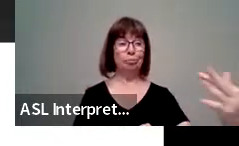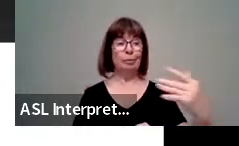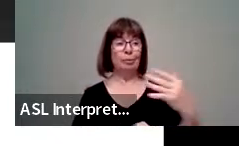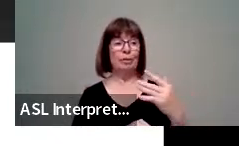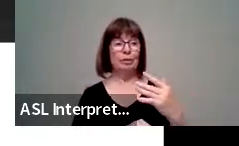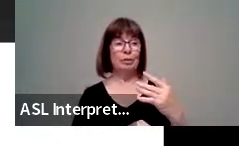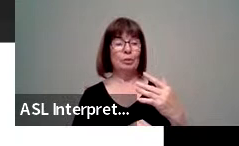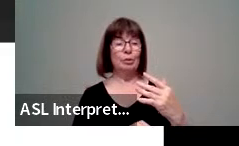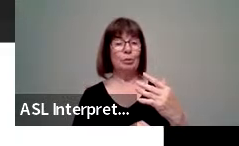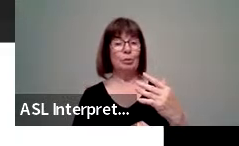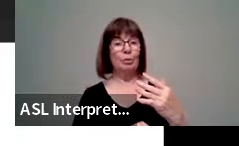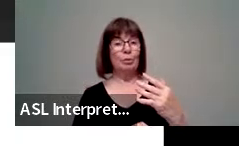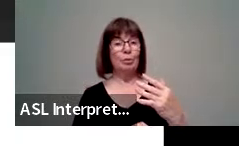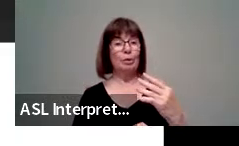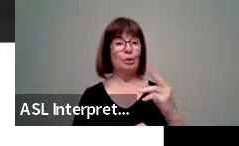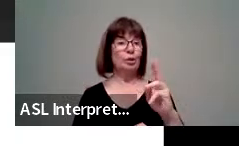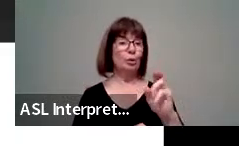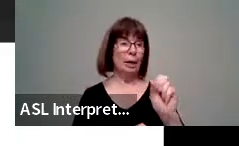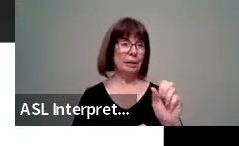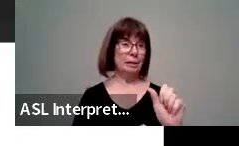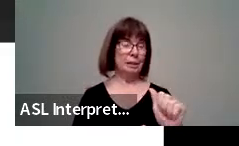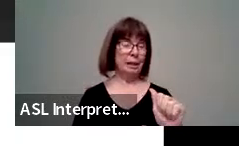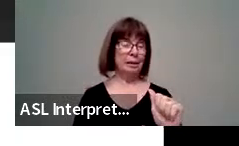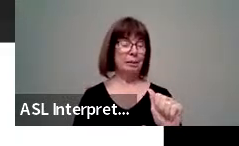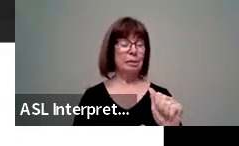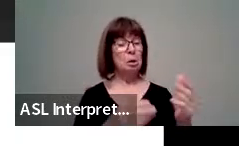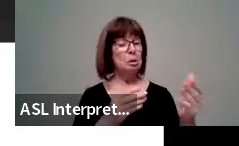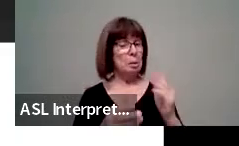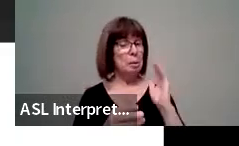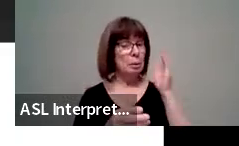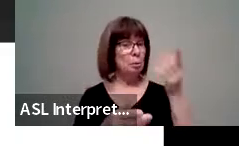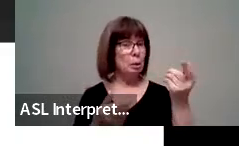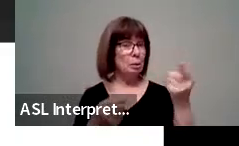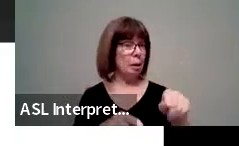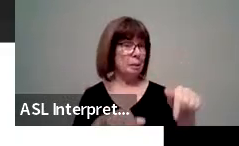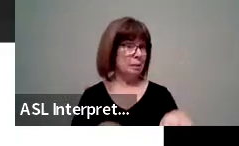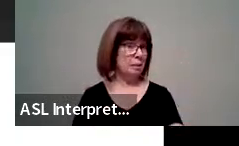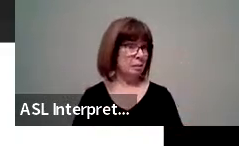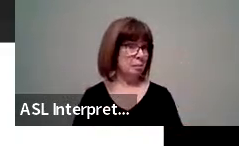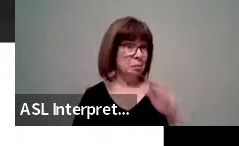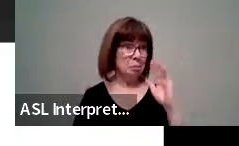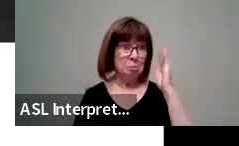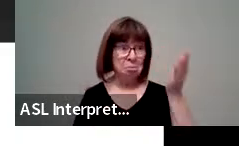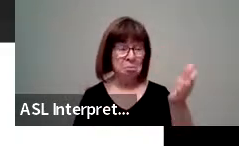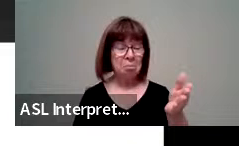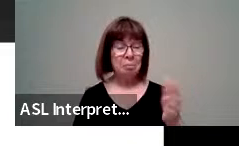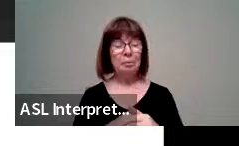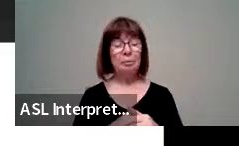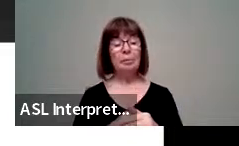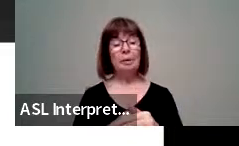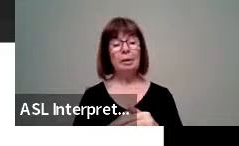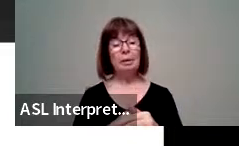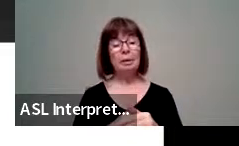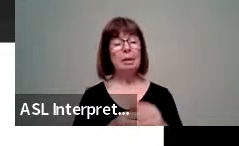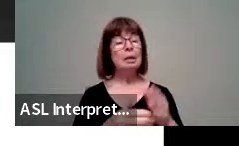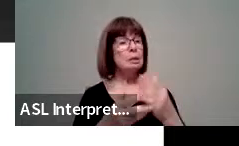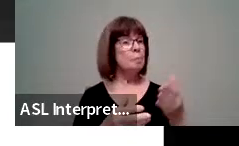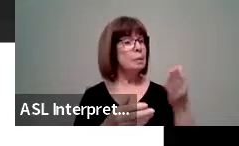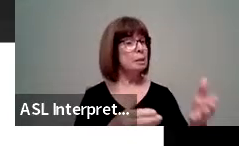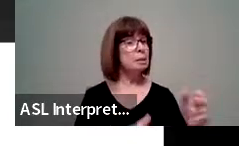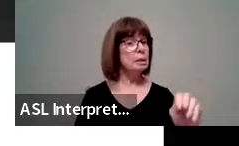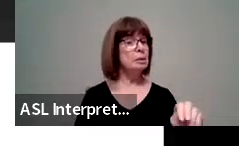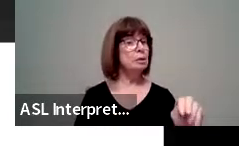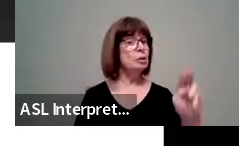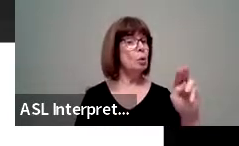So maybe a sign of things to come. Some things that were happening in the Northeast have sort of improved,